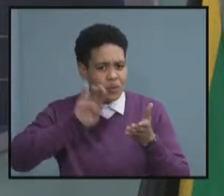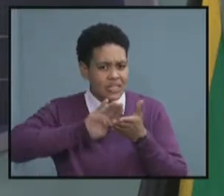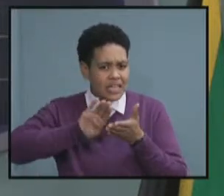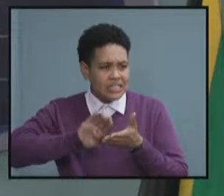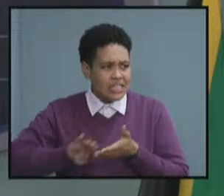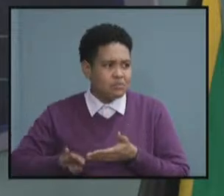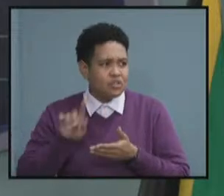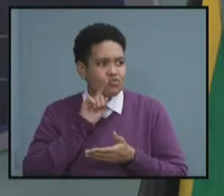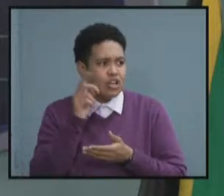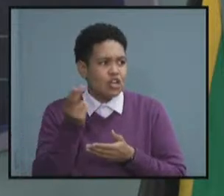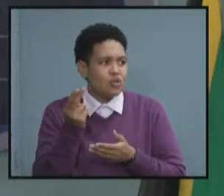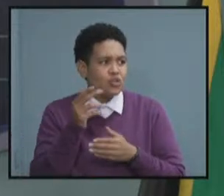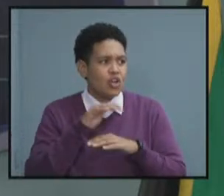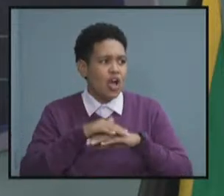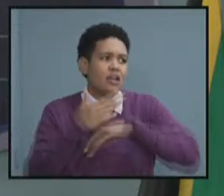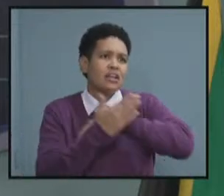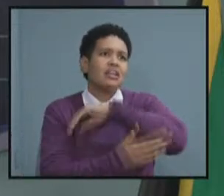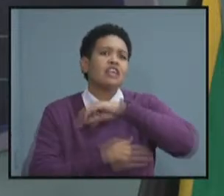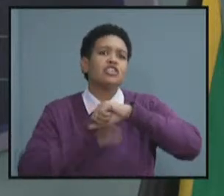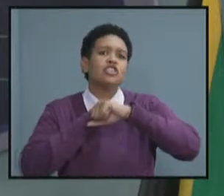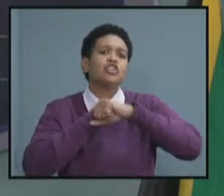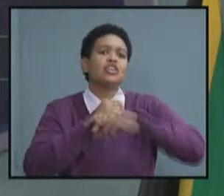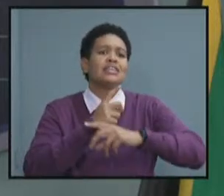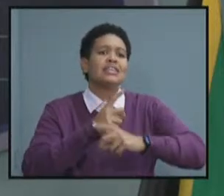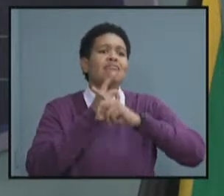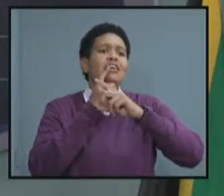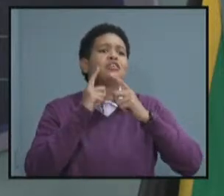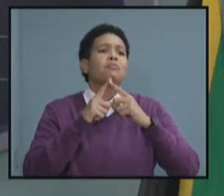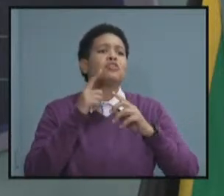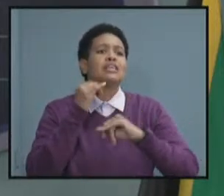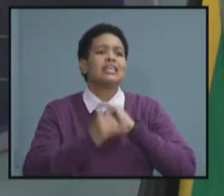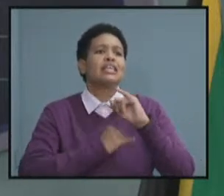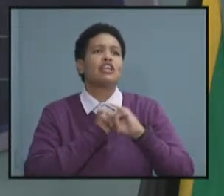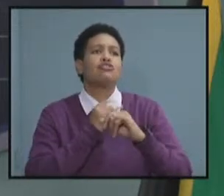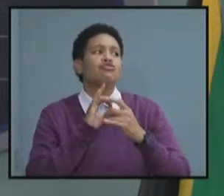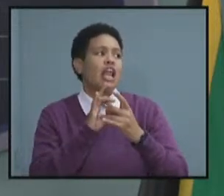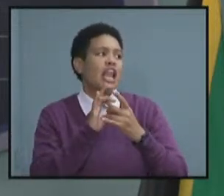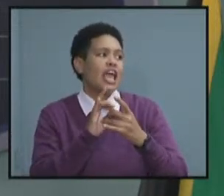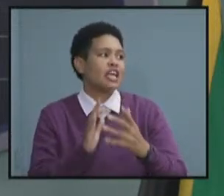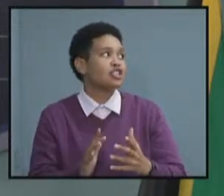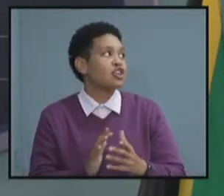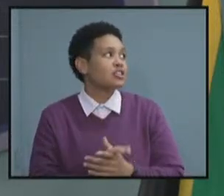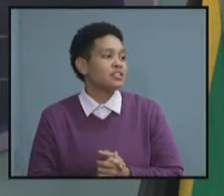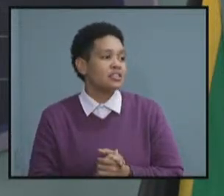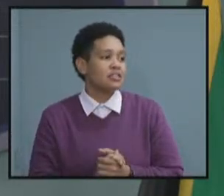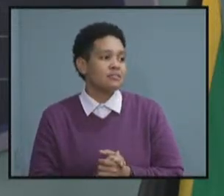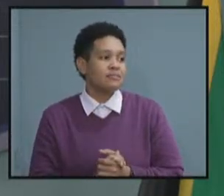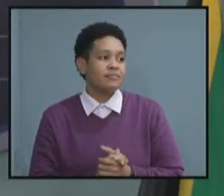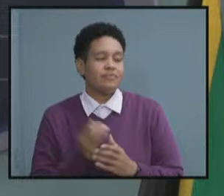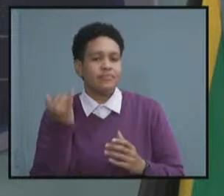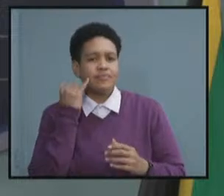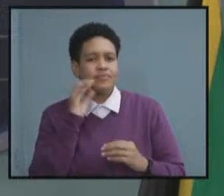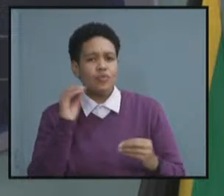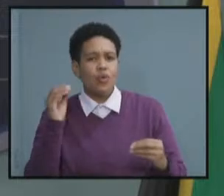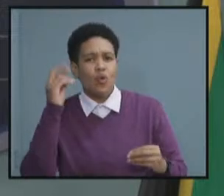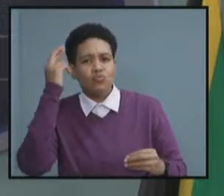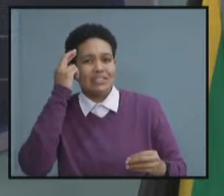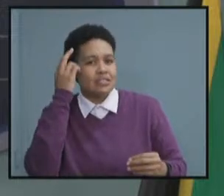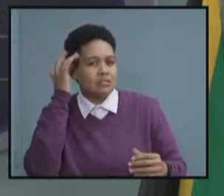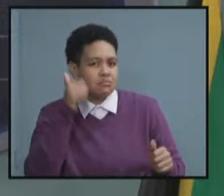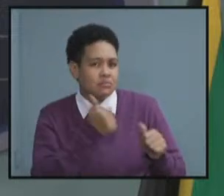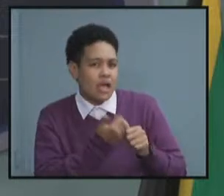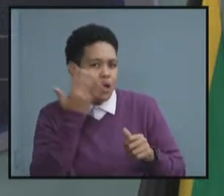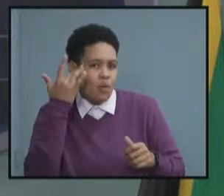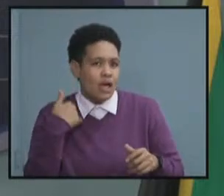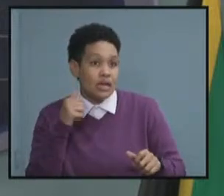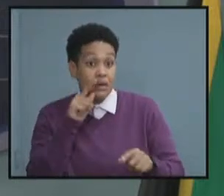exemptions are being used on national security, defense, and also international relations? And if there's no logical excuse, can I be assured that